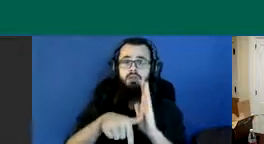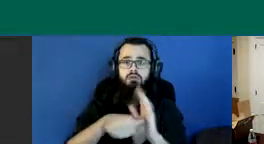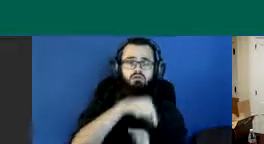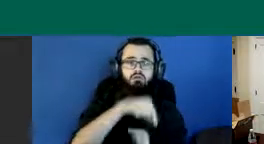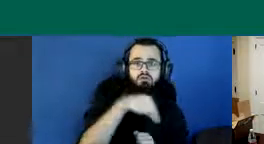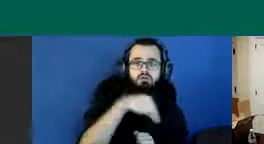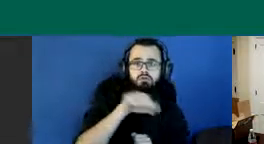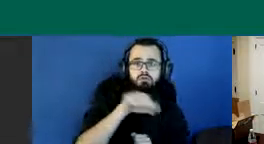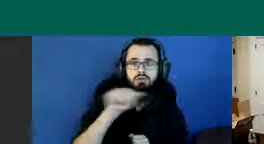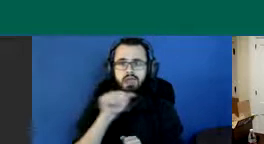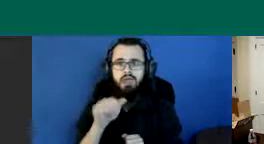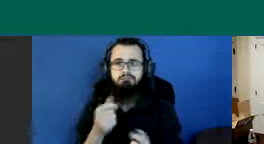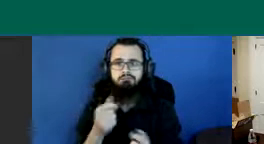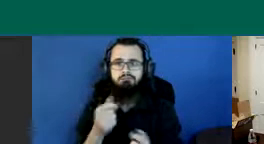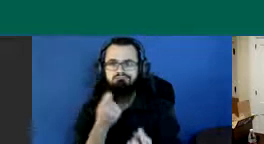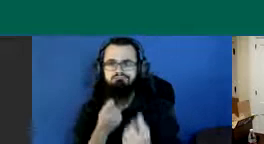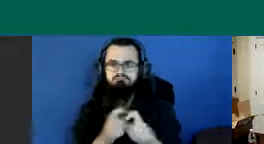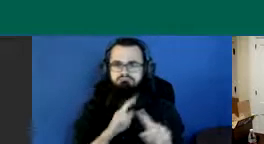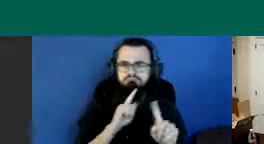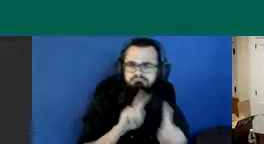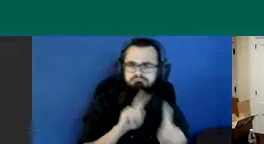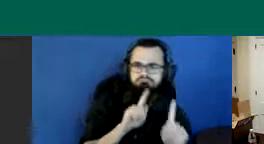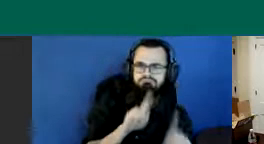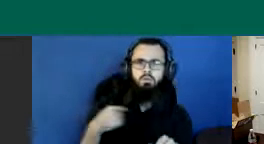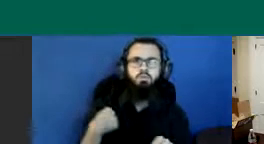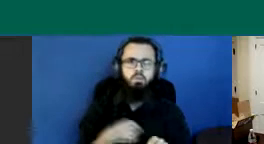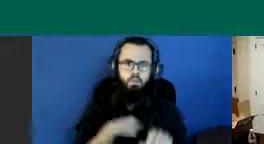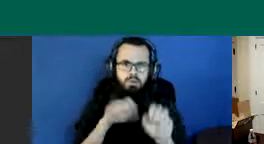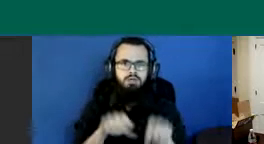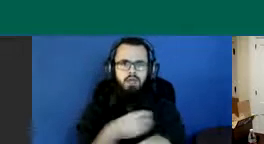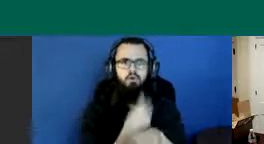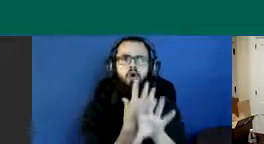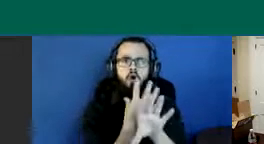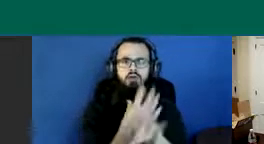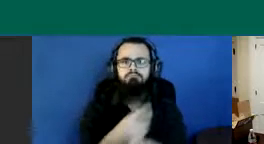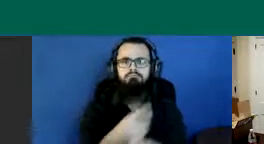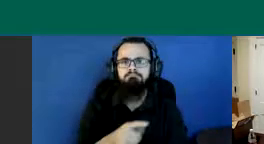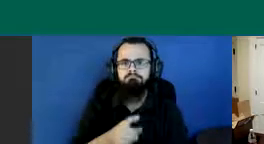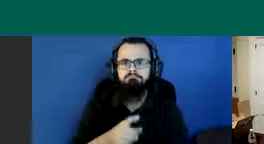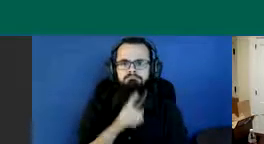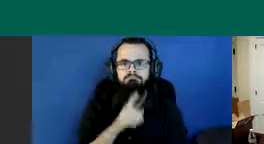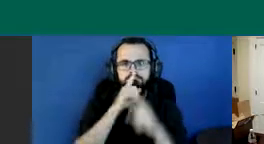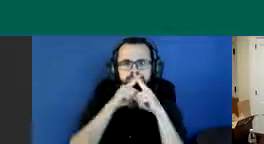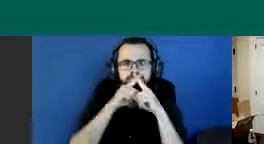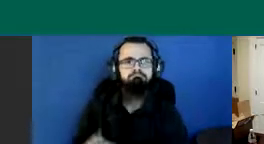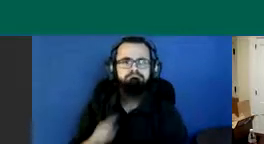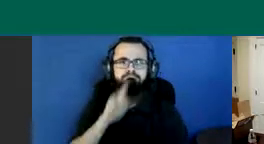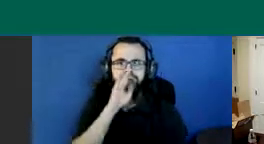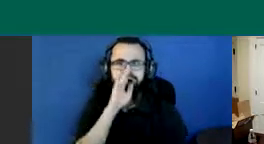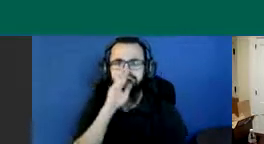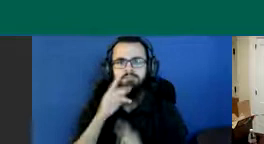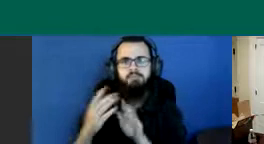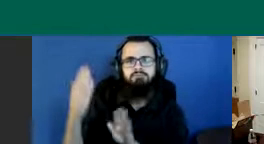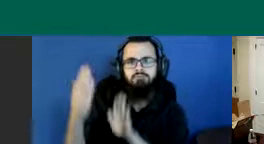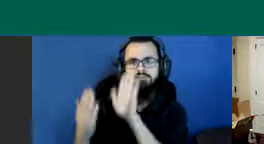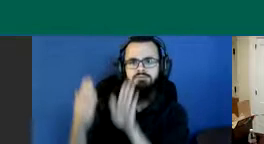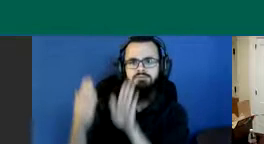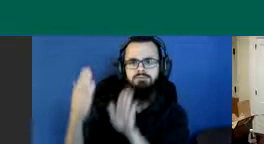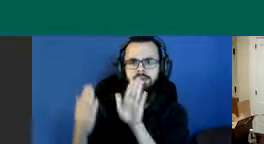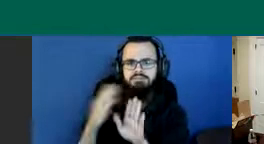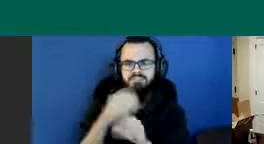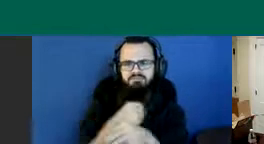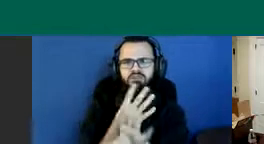y'all to go ahead and turn those on. We can engage in that conversation face-to-face in the virtual format when we get to that